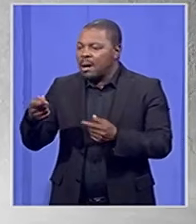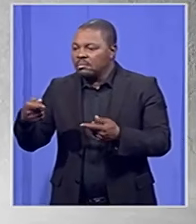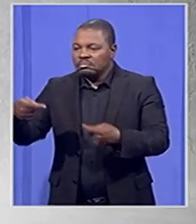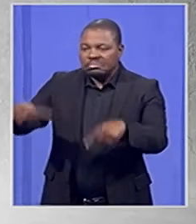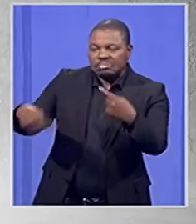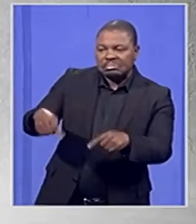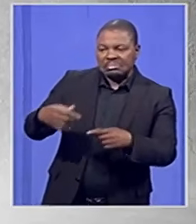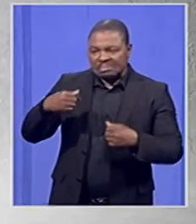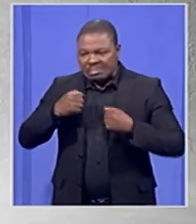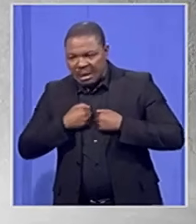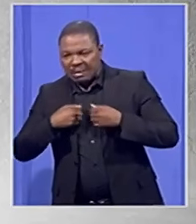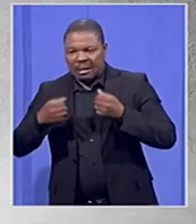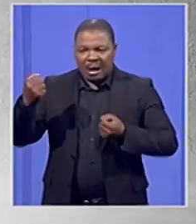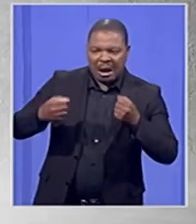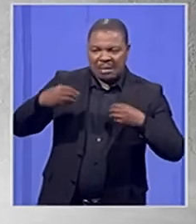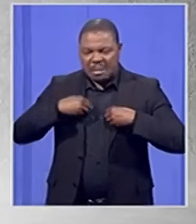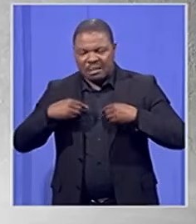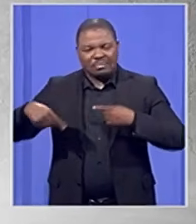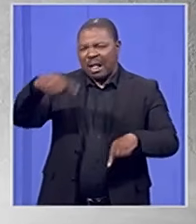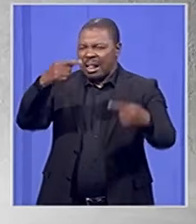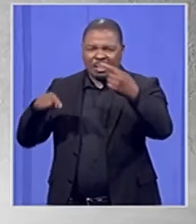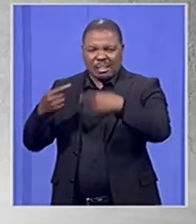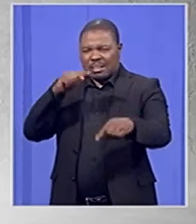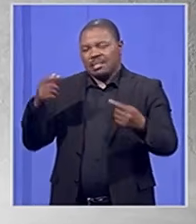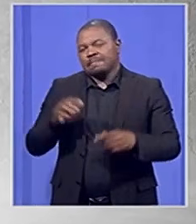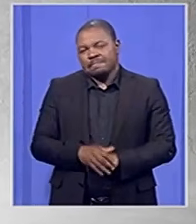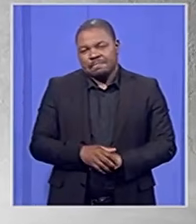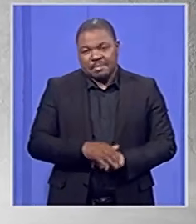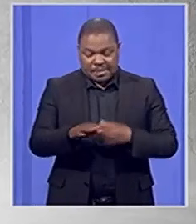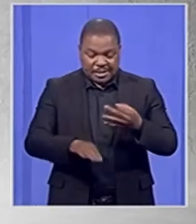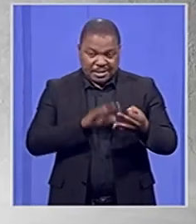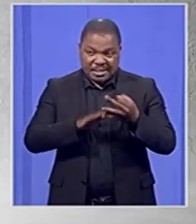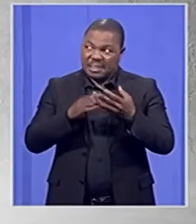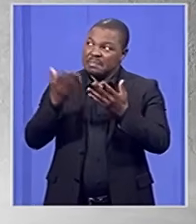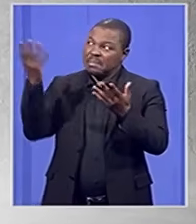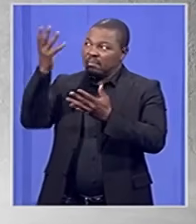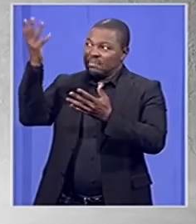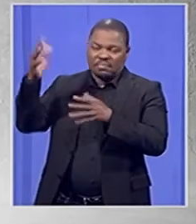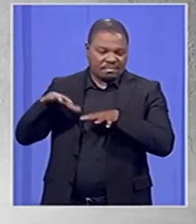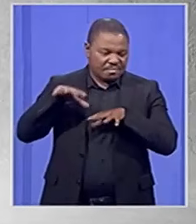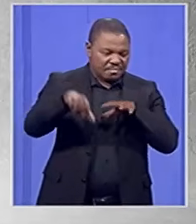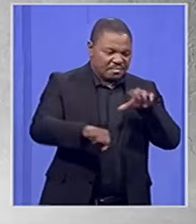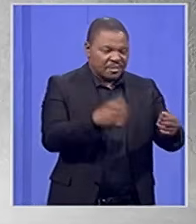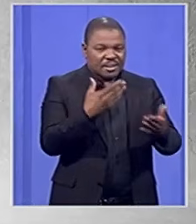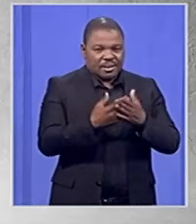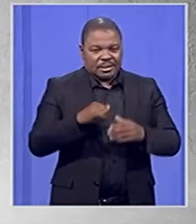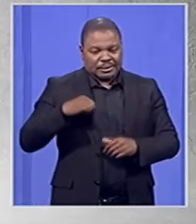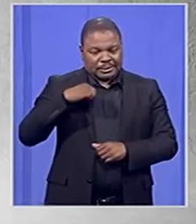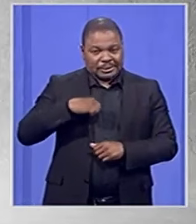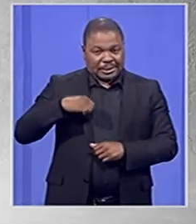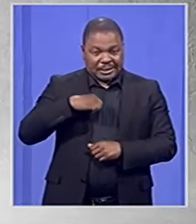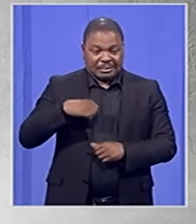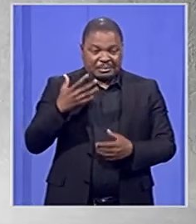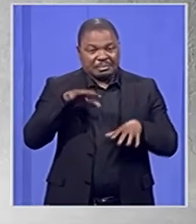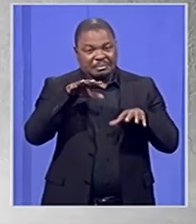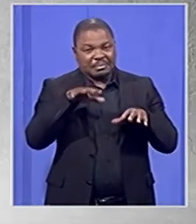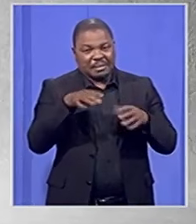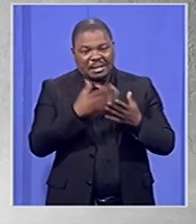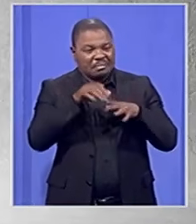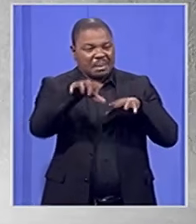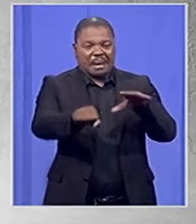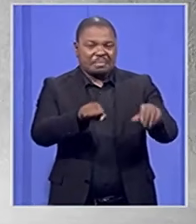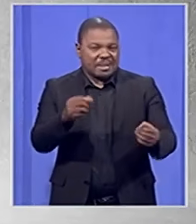makolo hape le dintho tseo di ka qetella di nkwe ke ba ditjhaba le di-family di tsona di ka ba ka tsona hobane ha ona